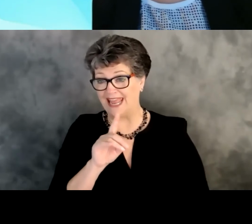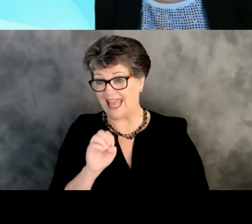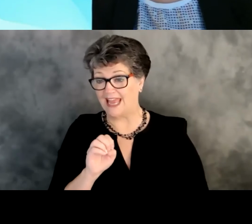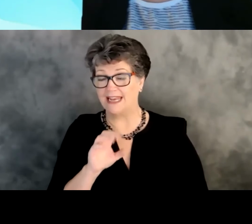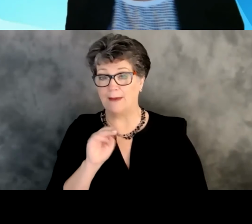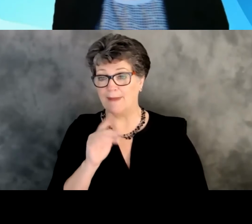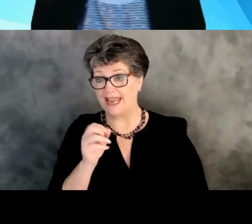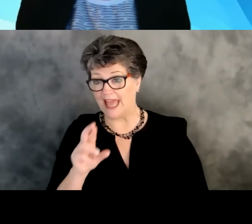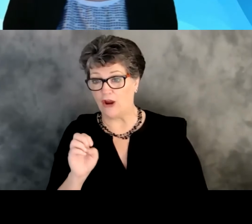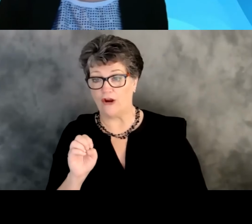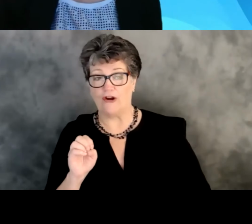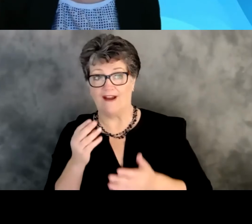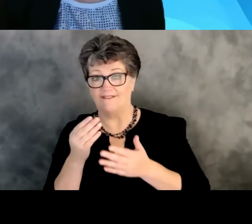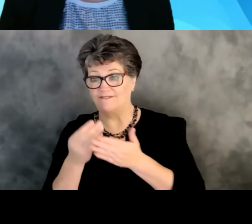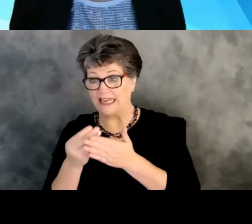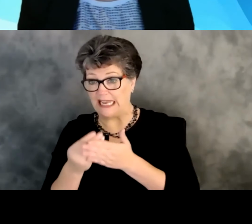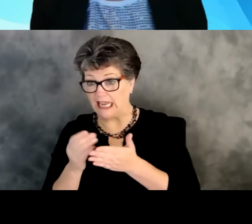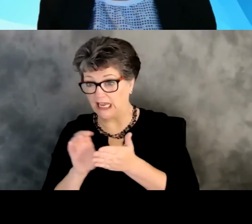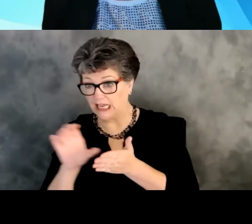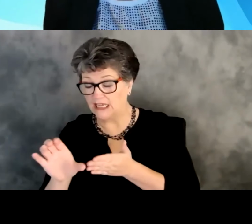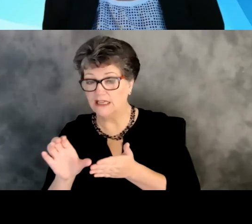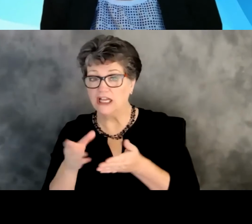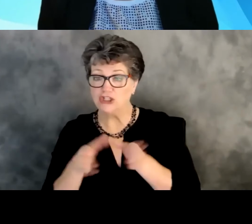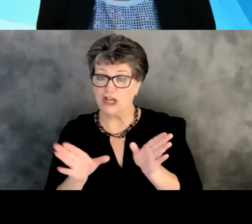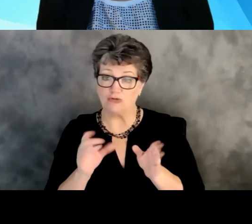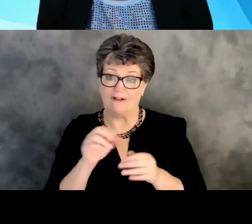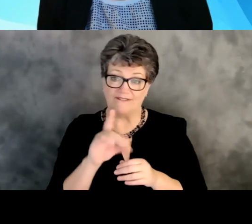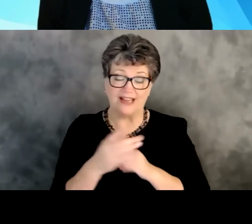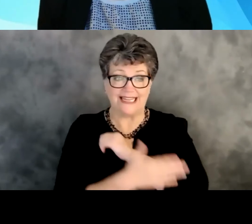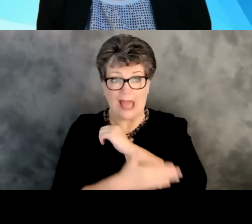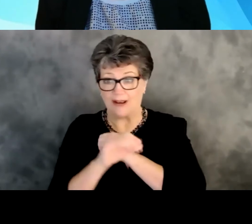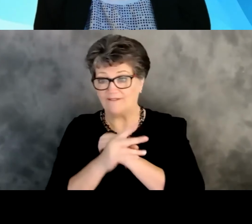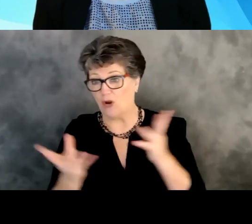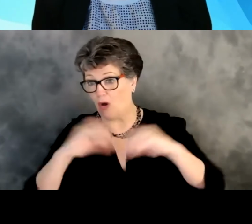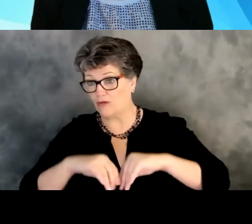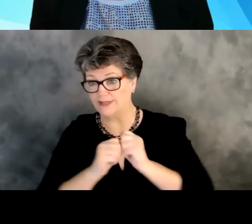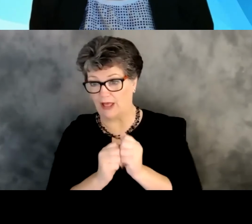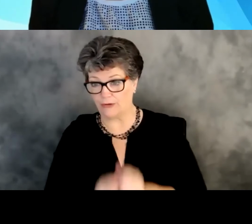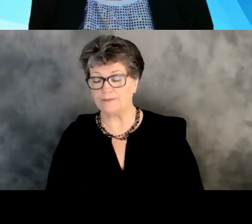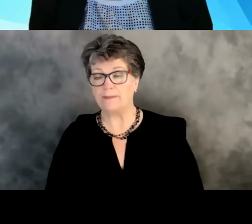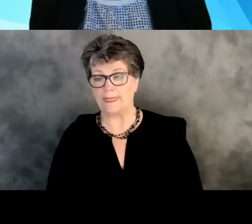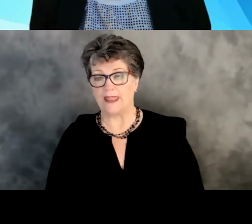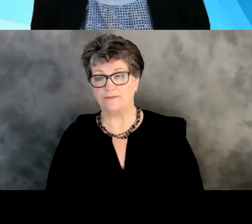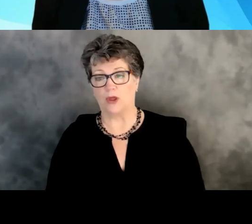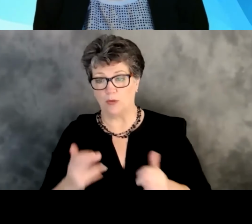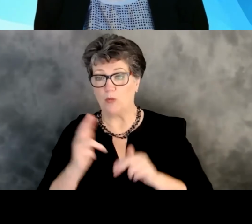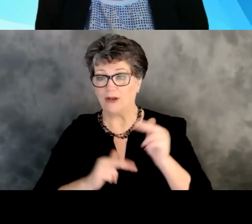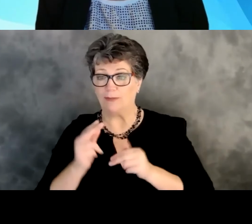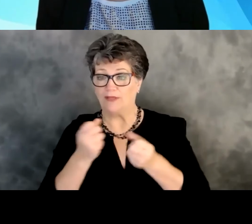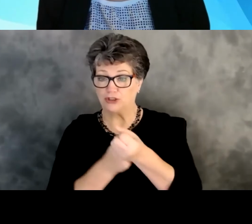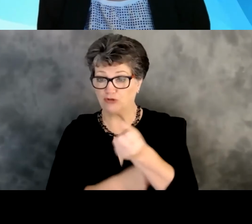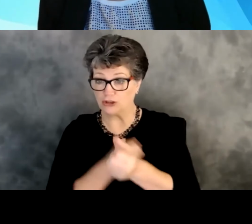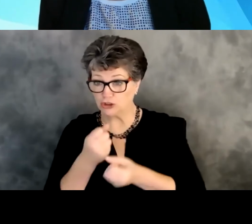in addition to Older Americans Act, general fund, county funds. So I think we want to build the structure